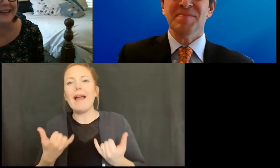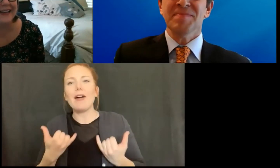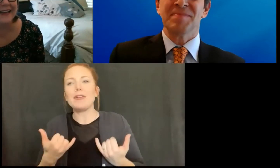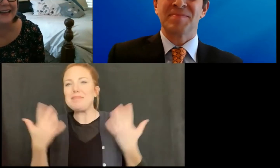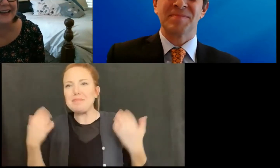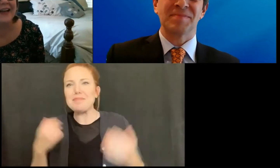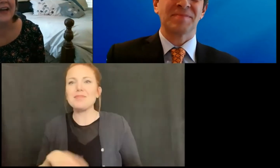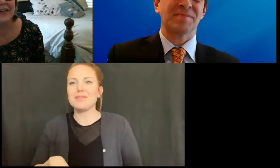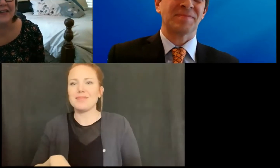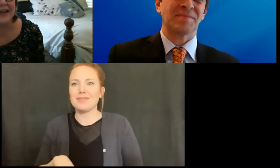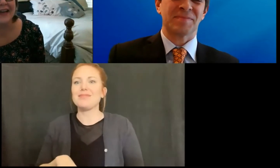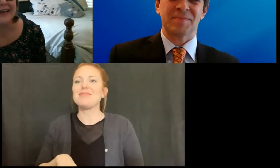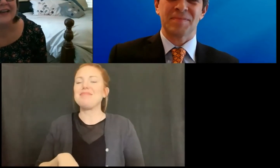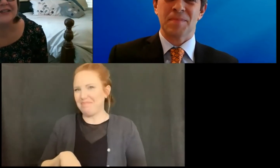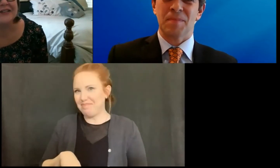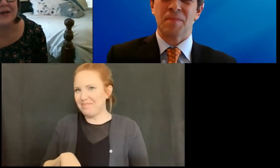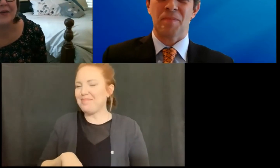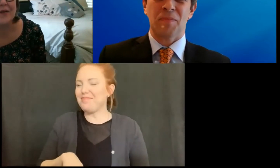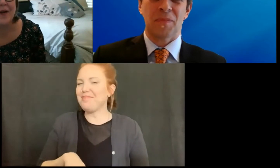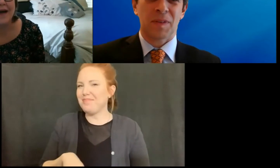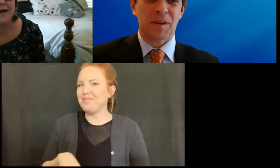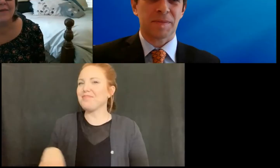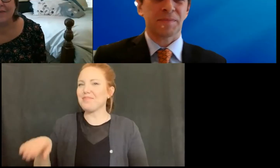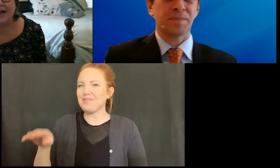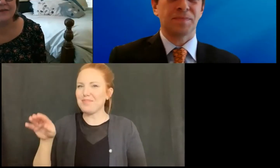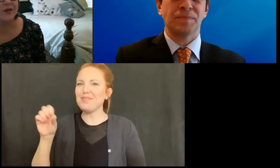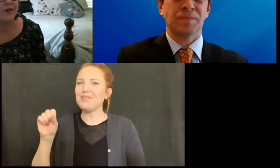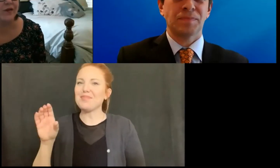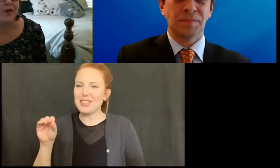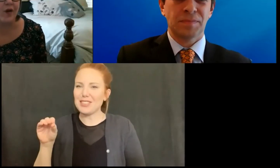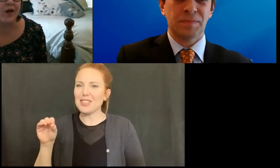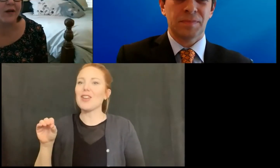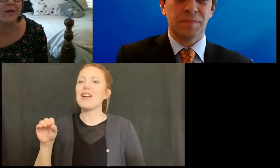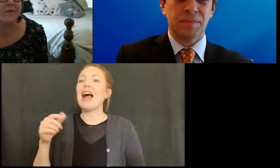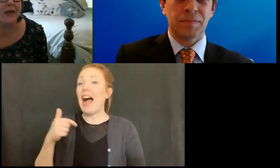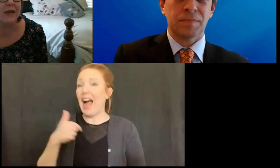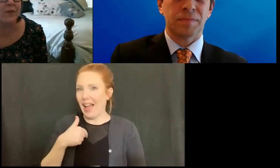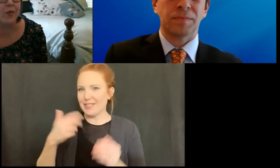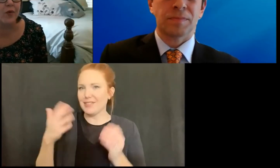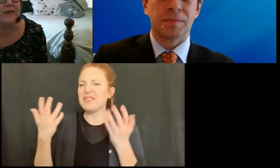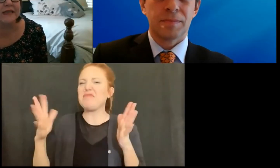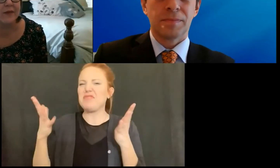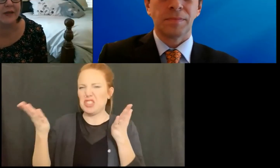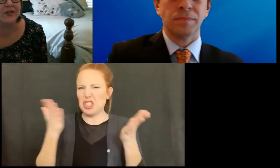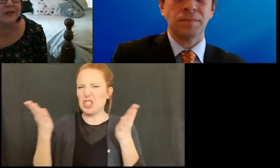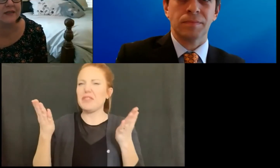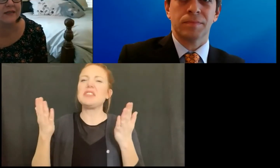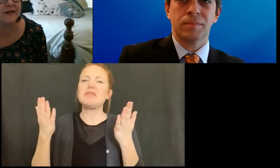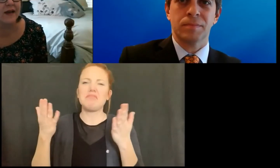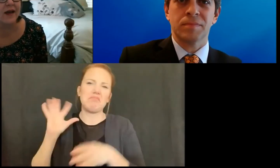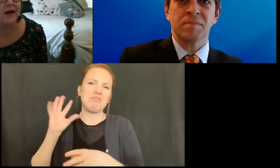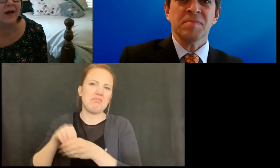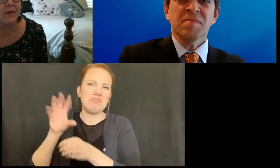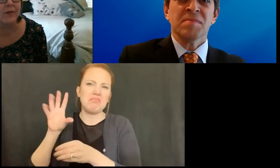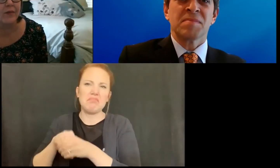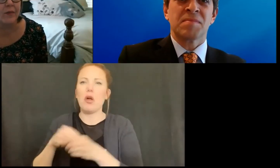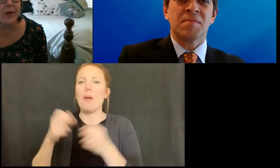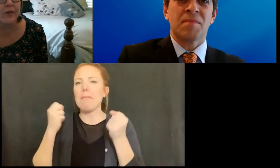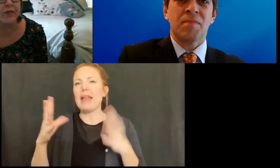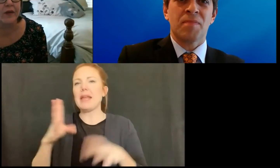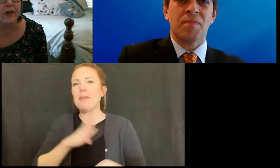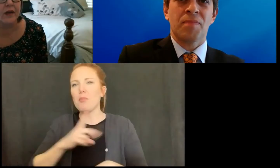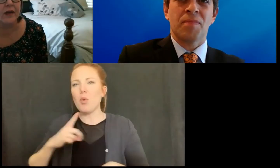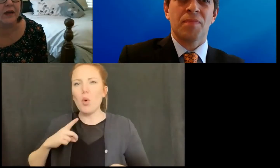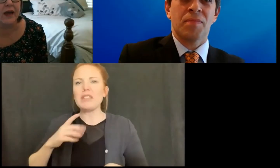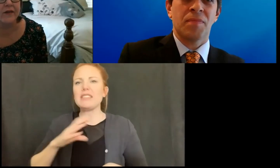turn. Okay. So I've served on many boards and commissions,